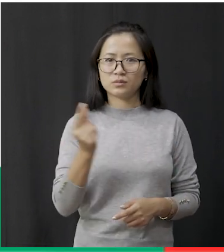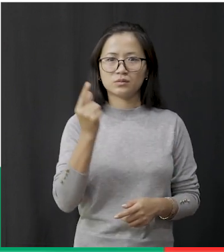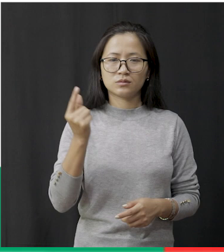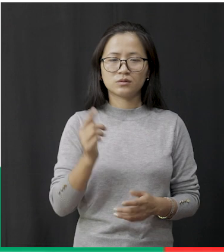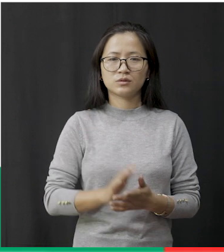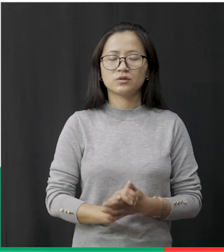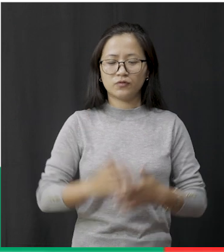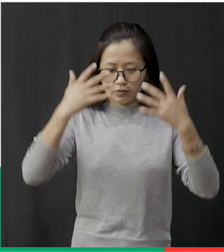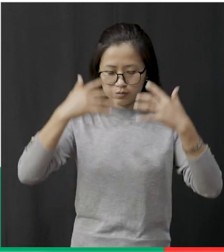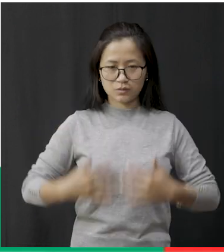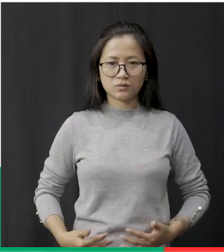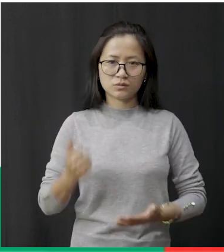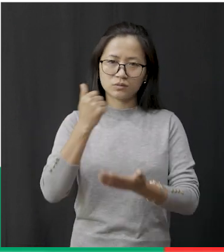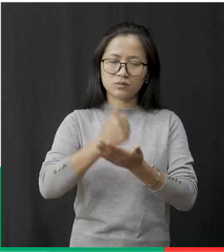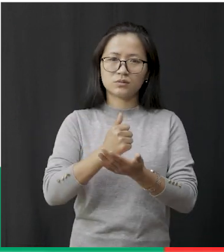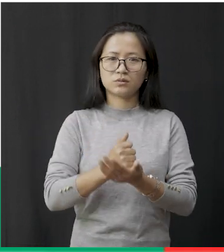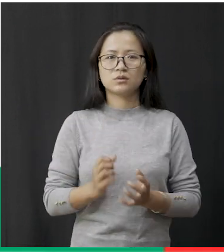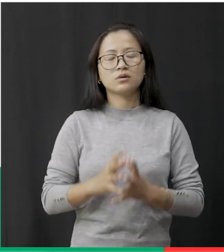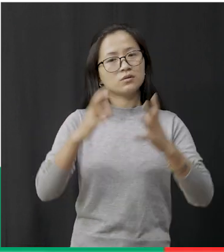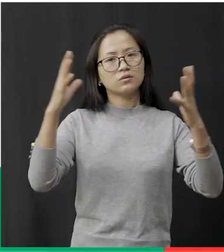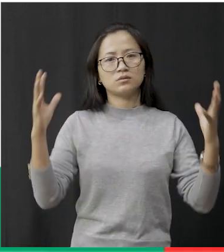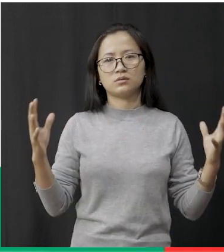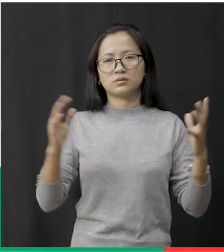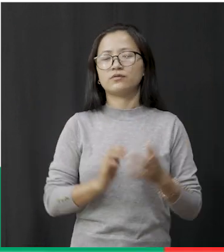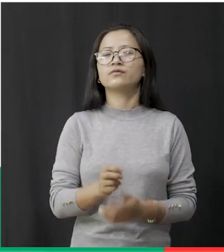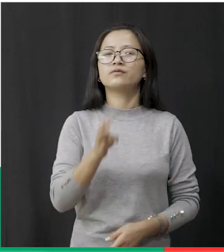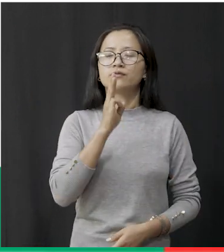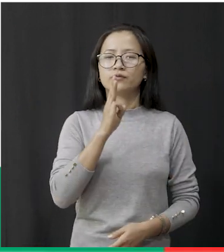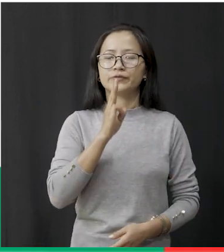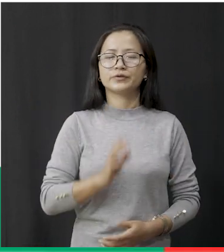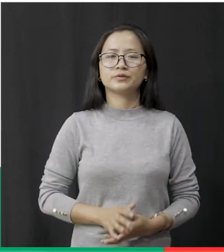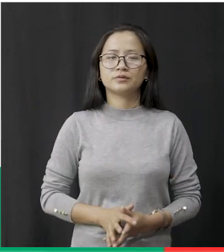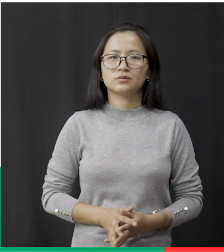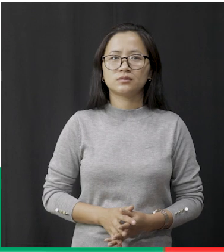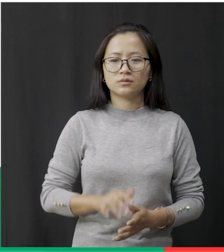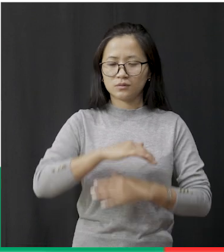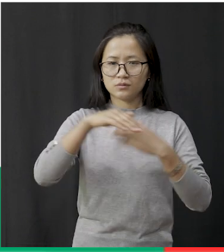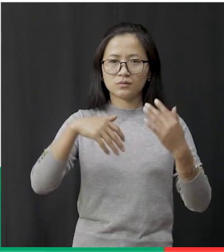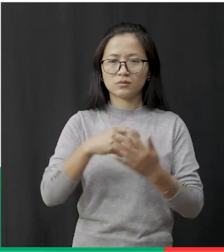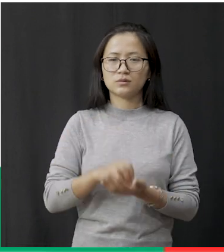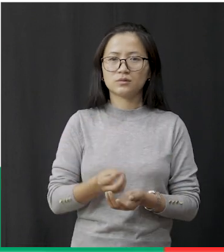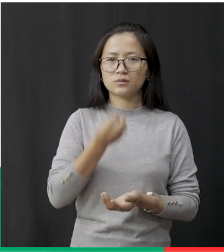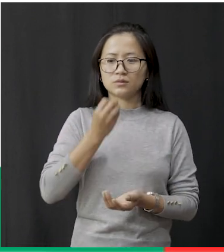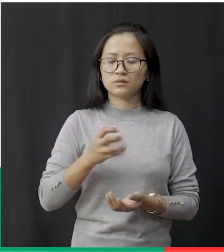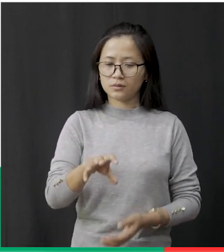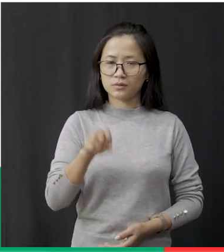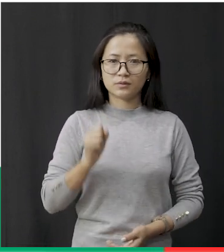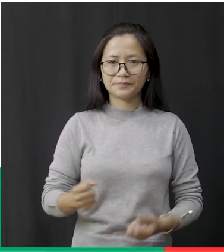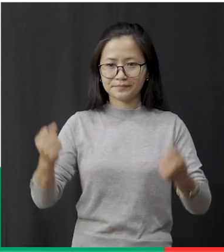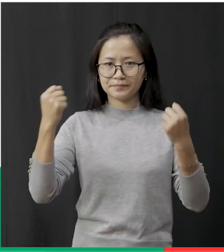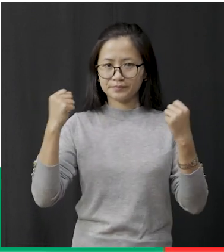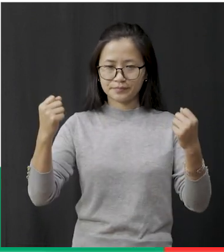of our body, we should drink plenty of water, okay? And from all this food, we get